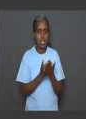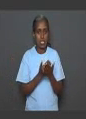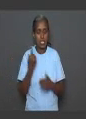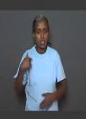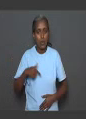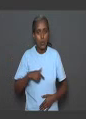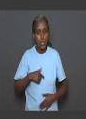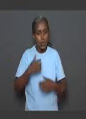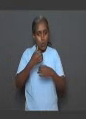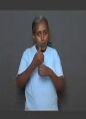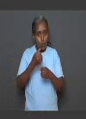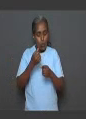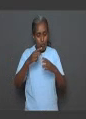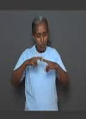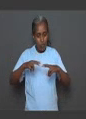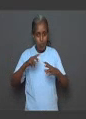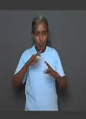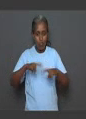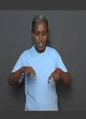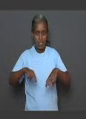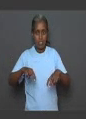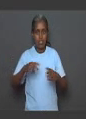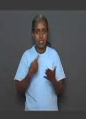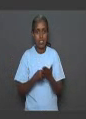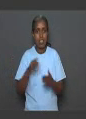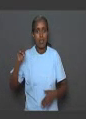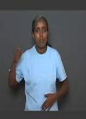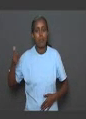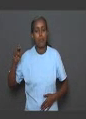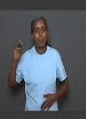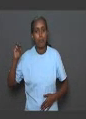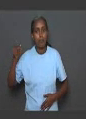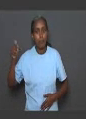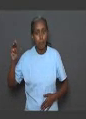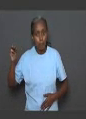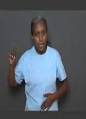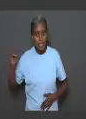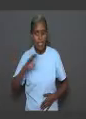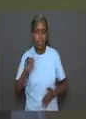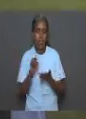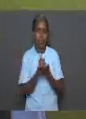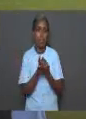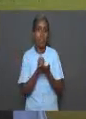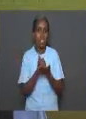concentrated on finding the mean or average of a data